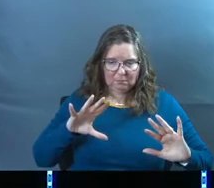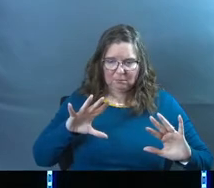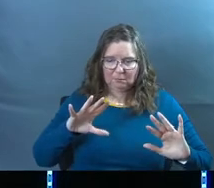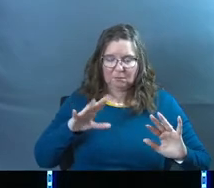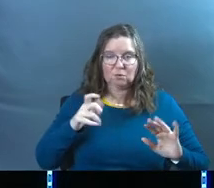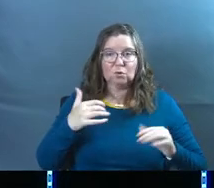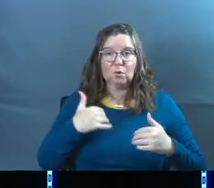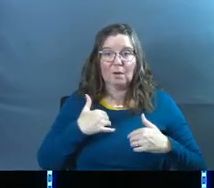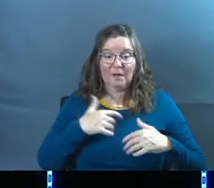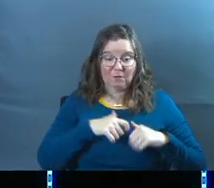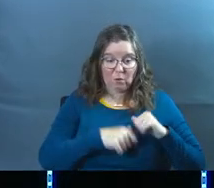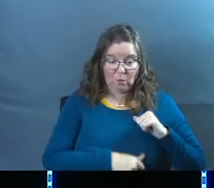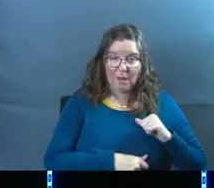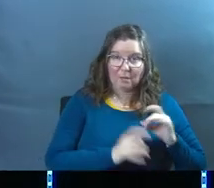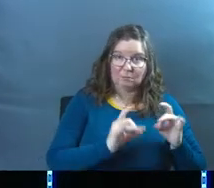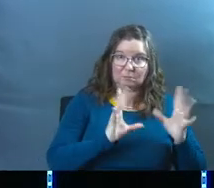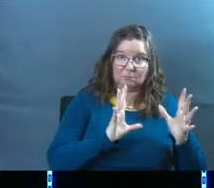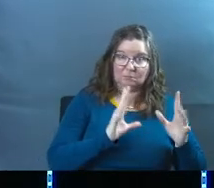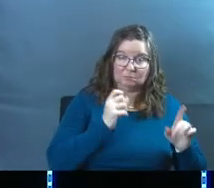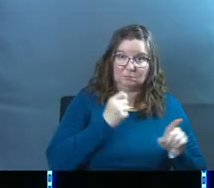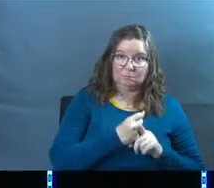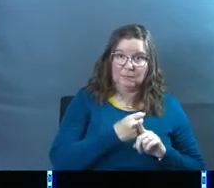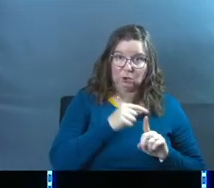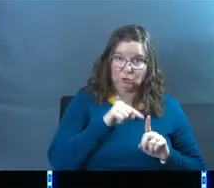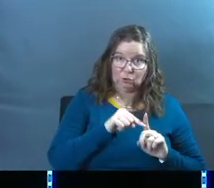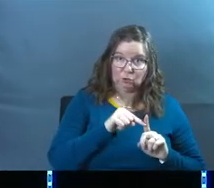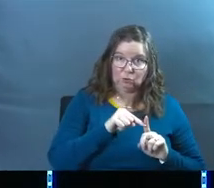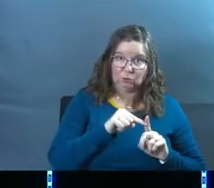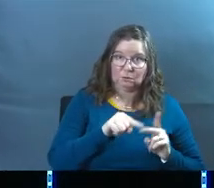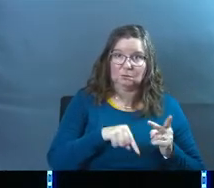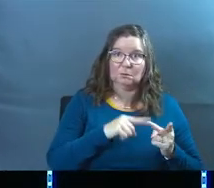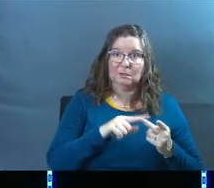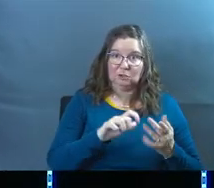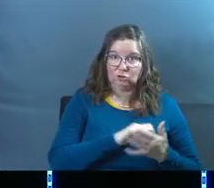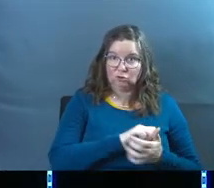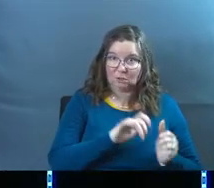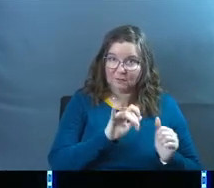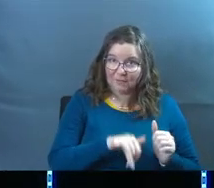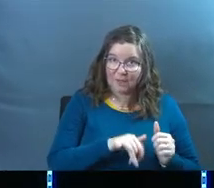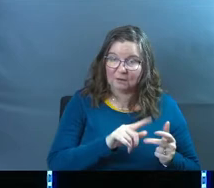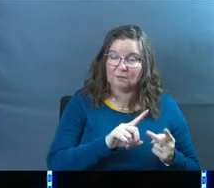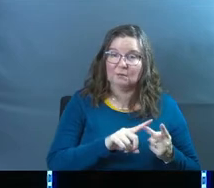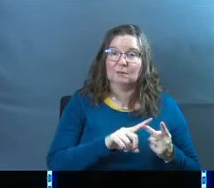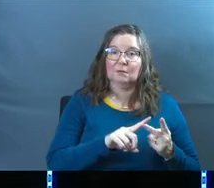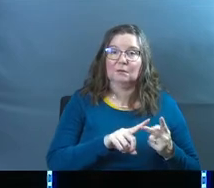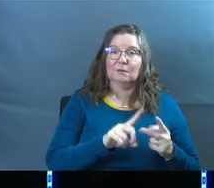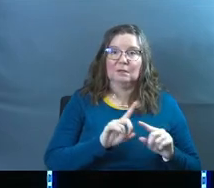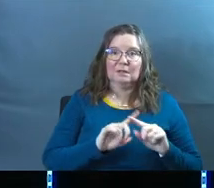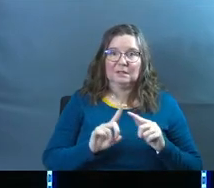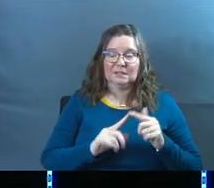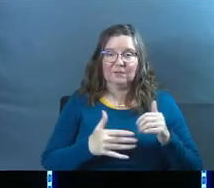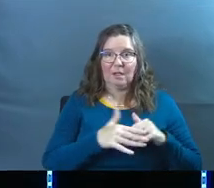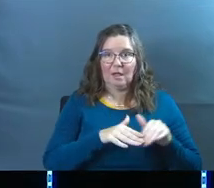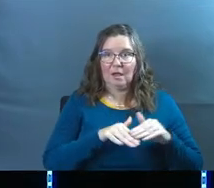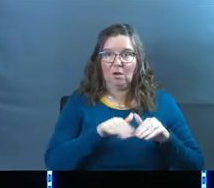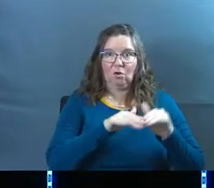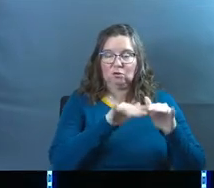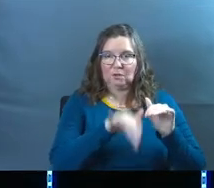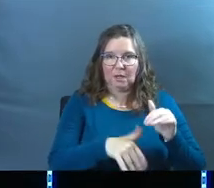So you've got the rape that messed with her, of course. The destruction of that. All the different layers to